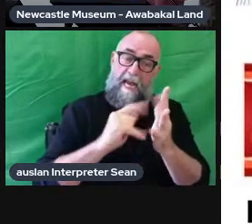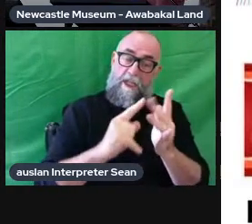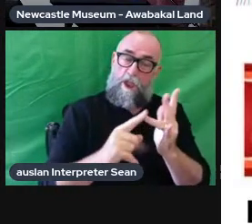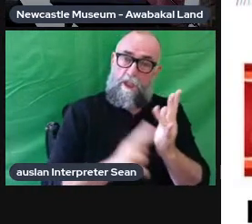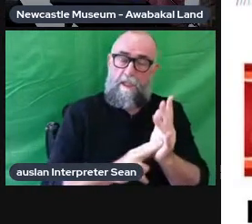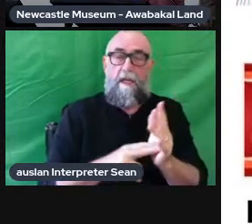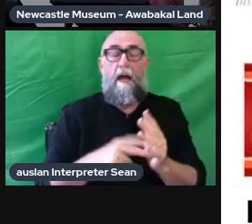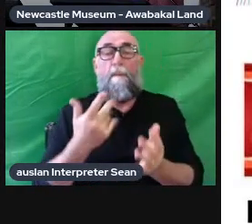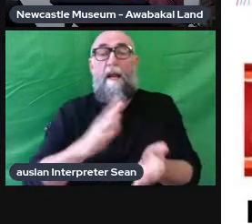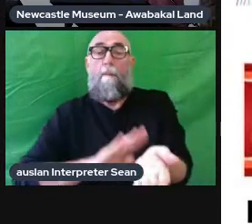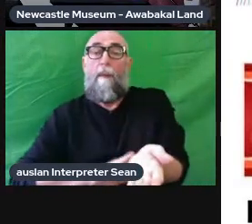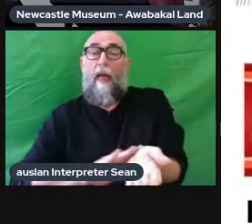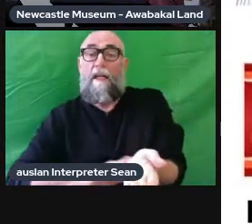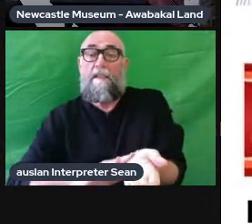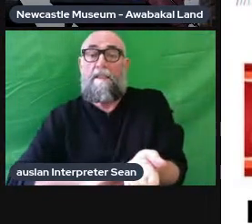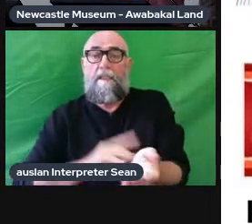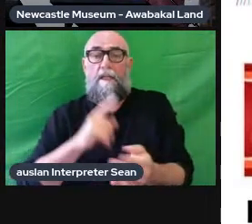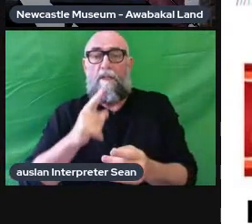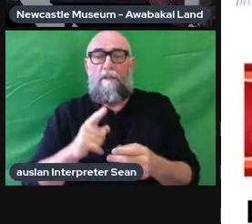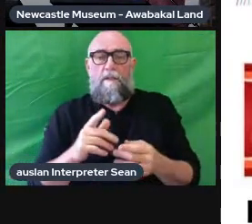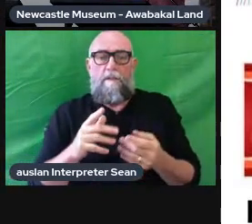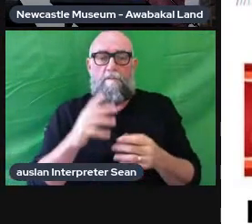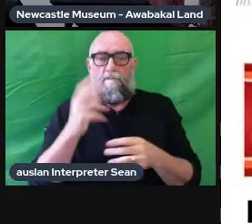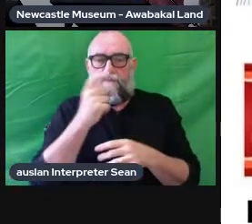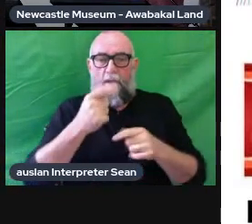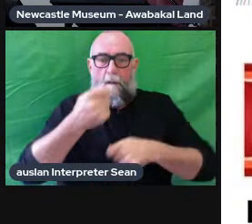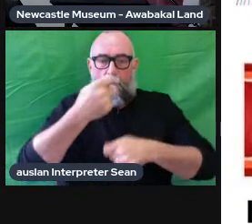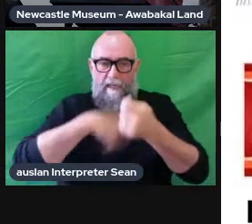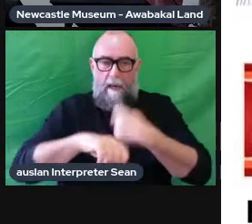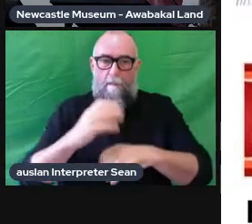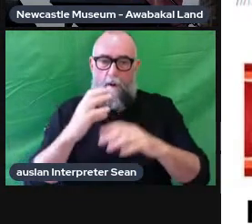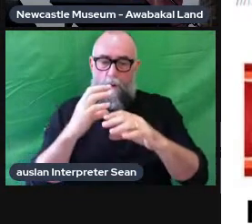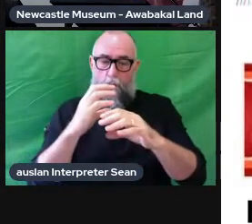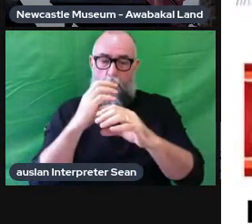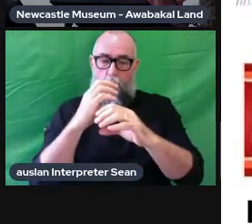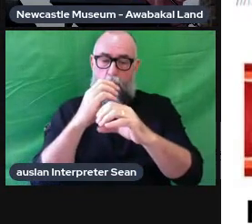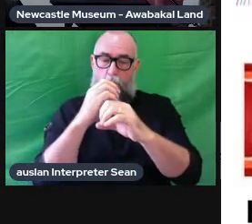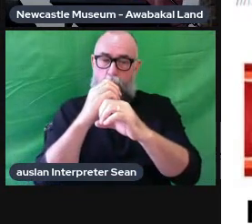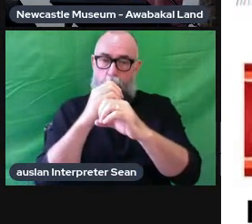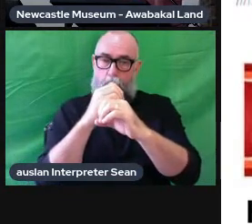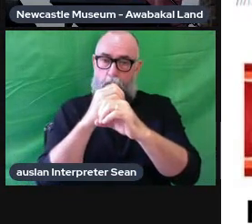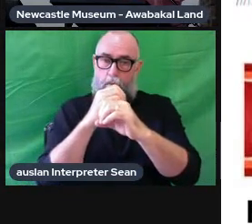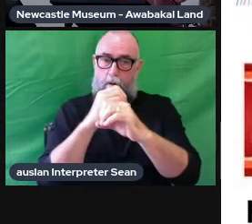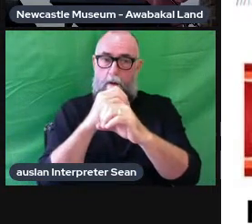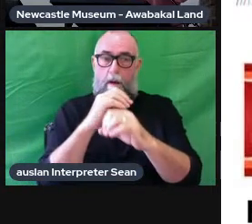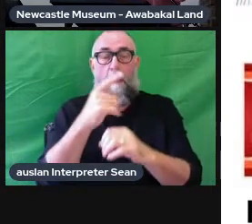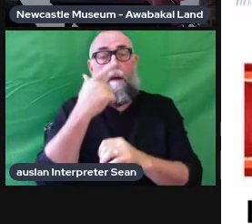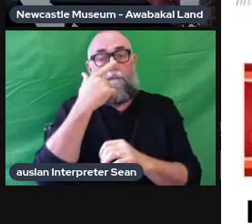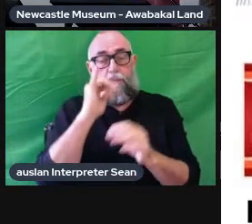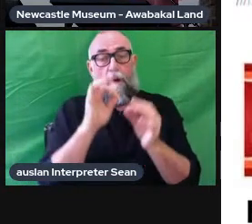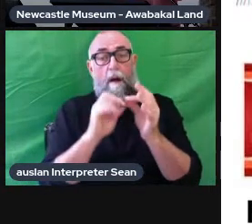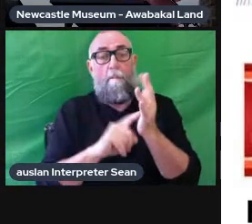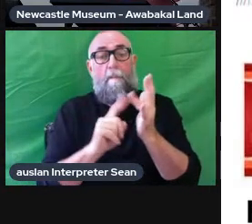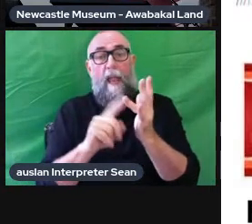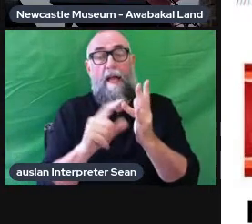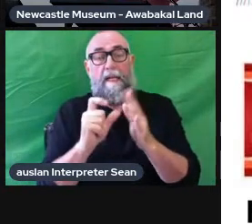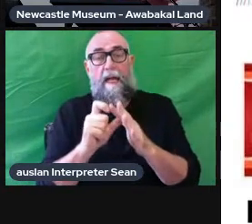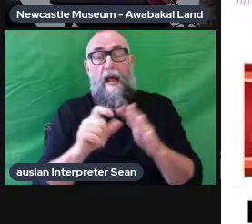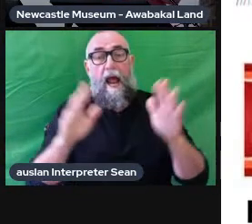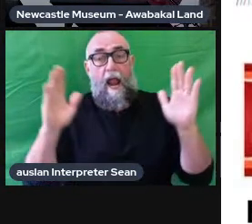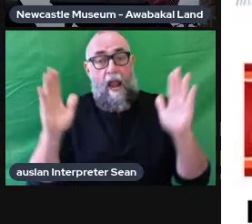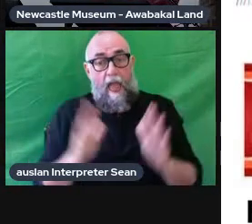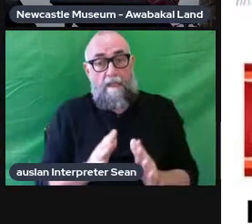in the blood vessels, you will start to get narrowing of the blood vessel, which means you get less and less blood coming through those vessels